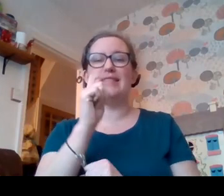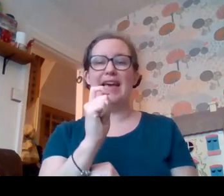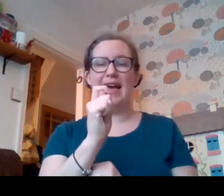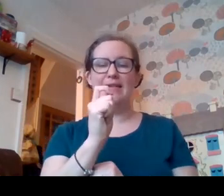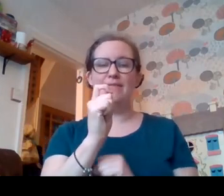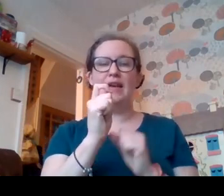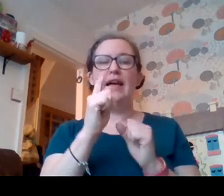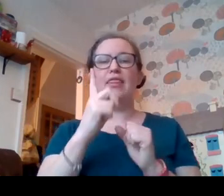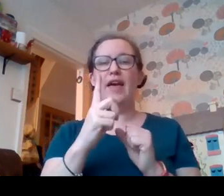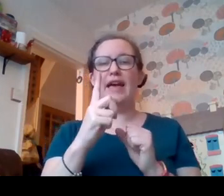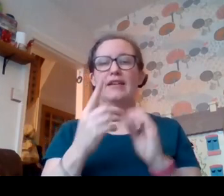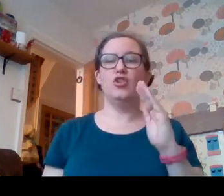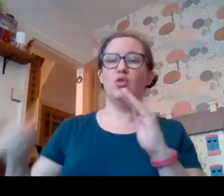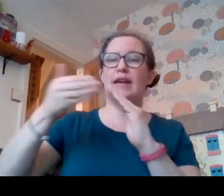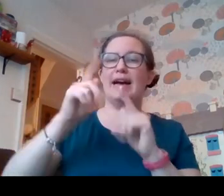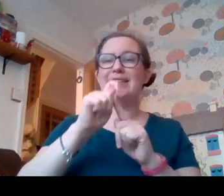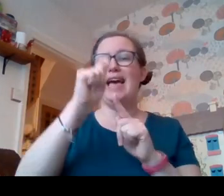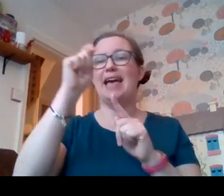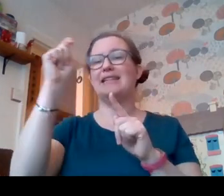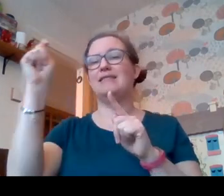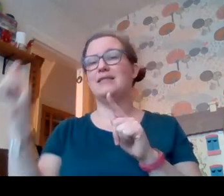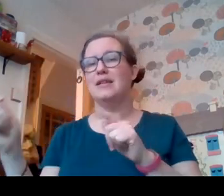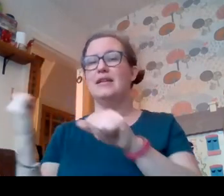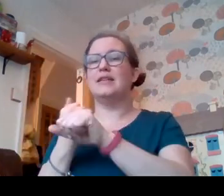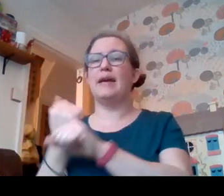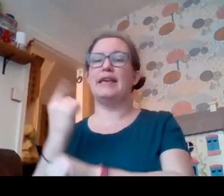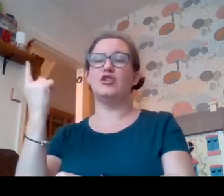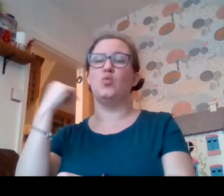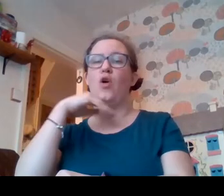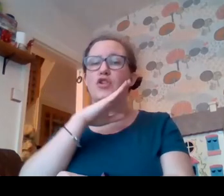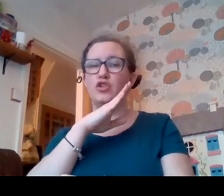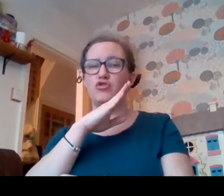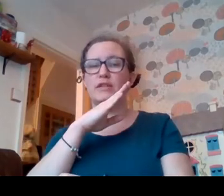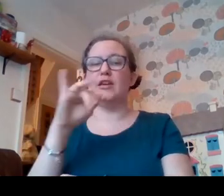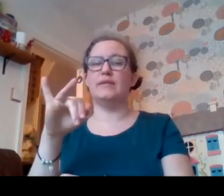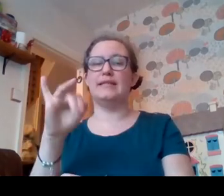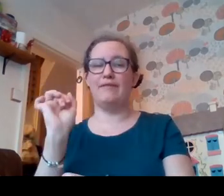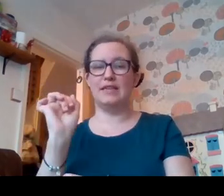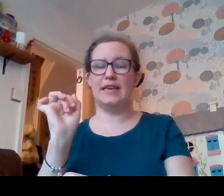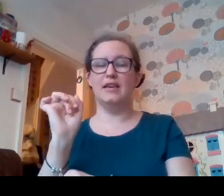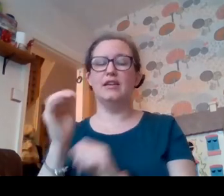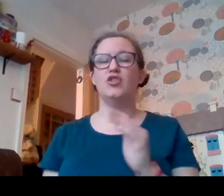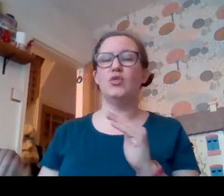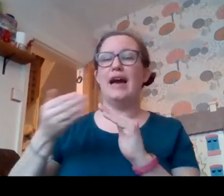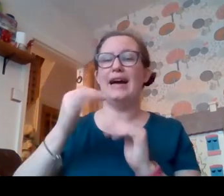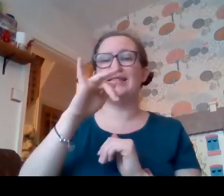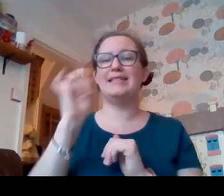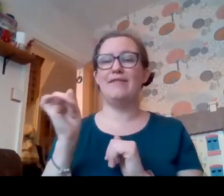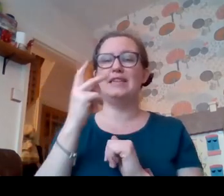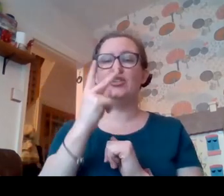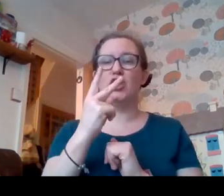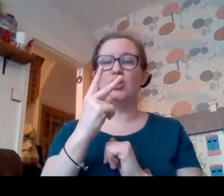the next 10. Then you're going to add 10s to make it to 100, so 70. So you're going to